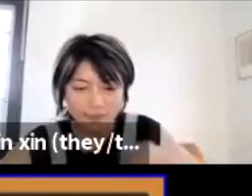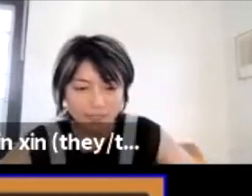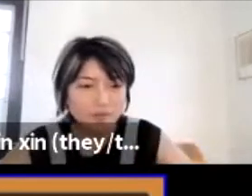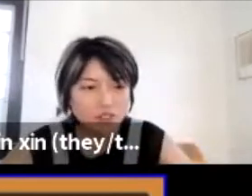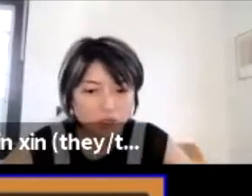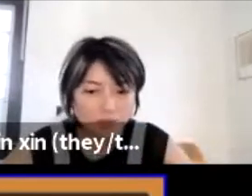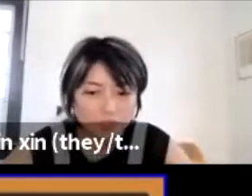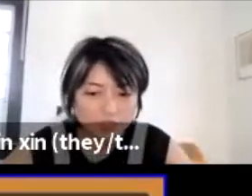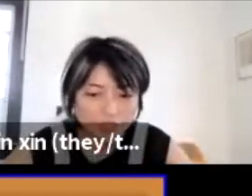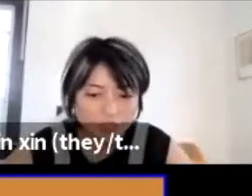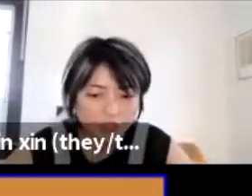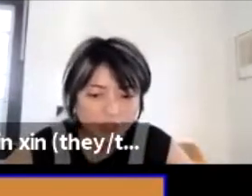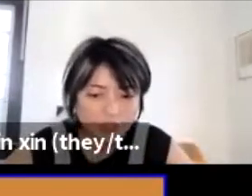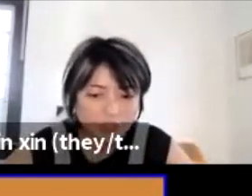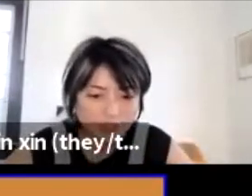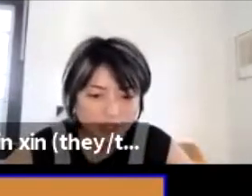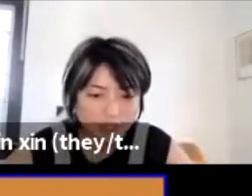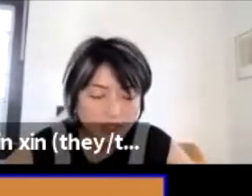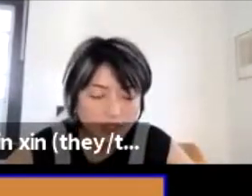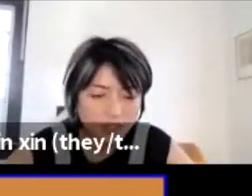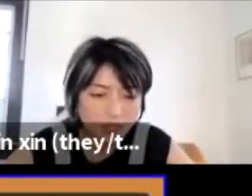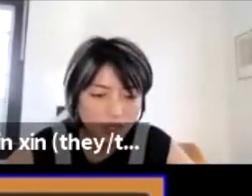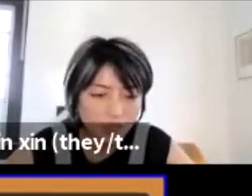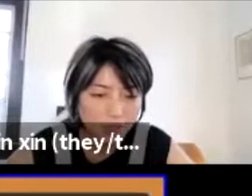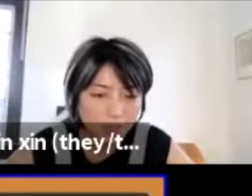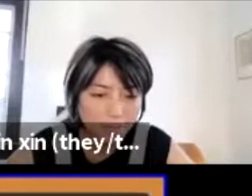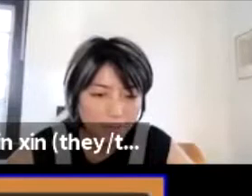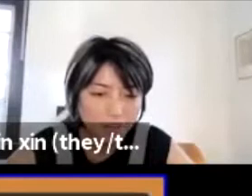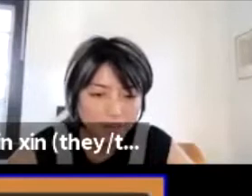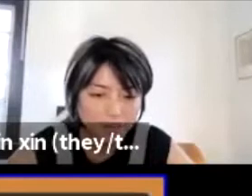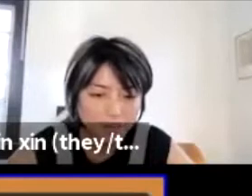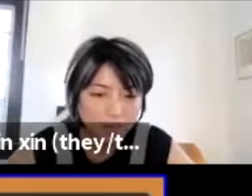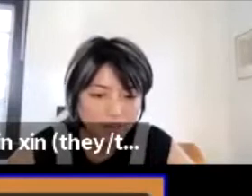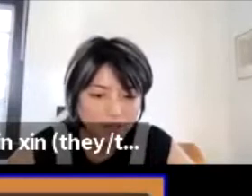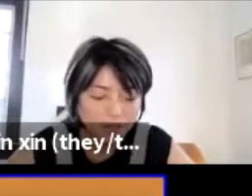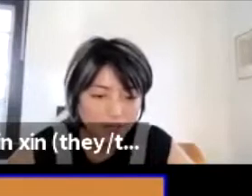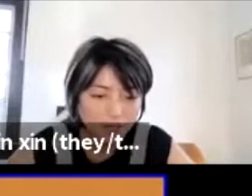Yeah, so I'm gonna show this again. So